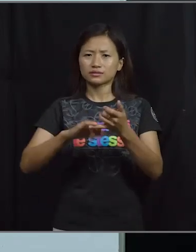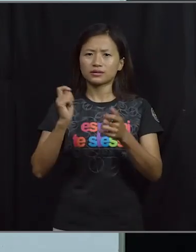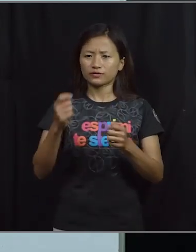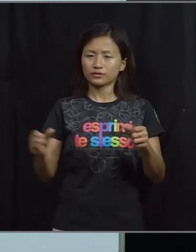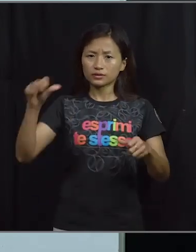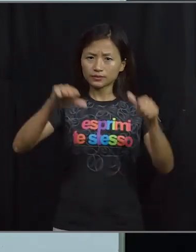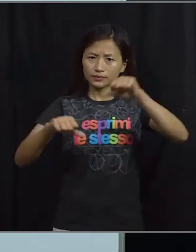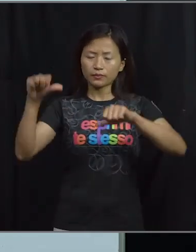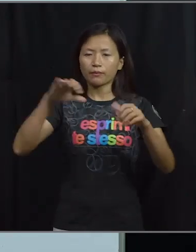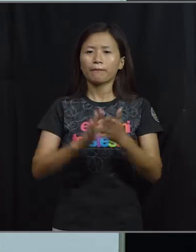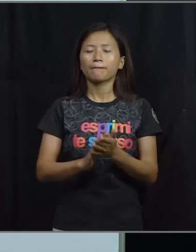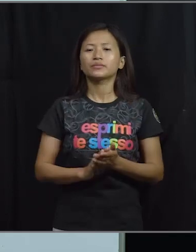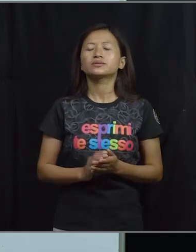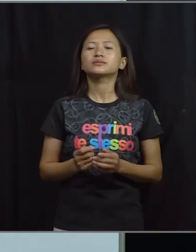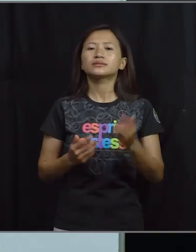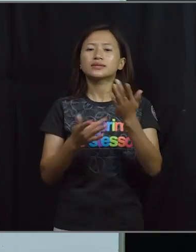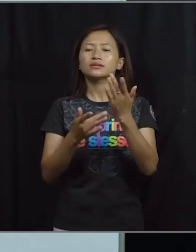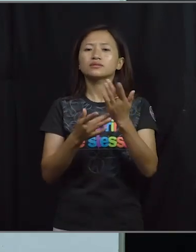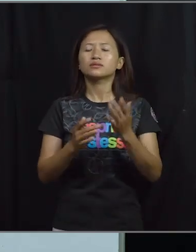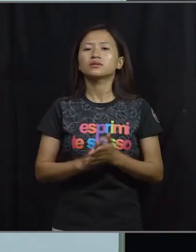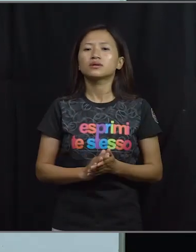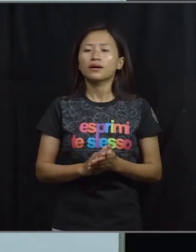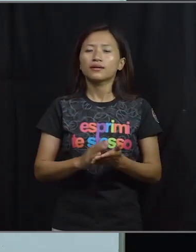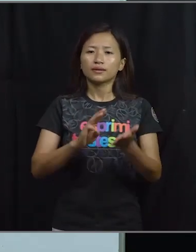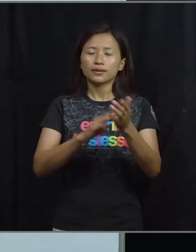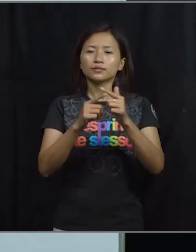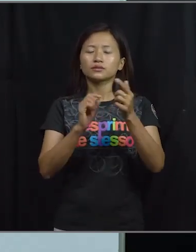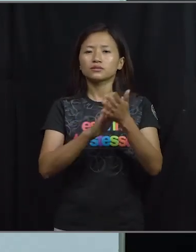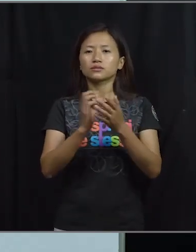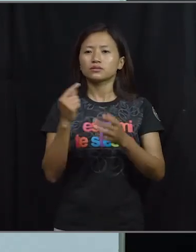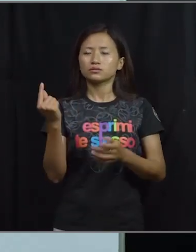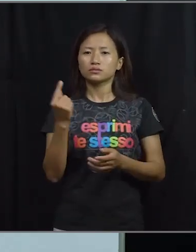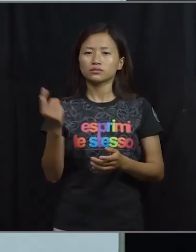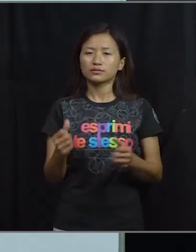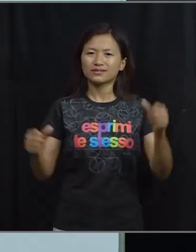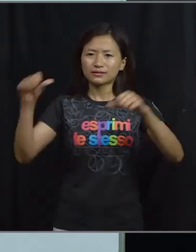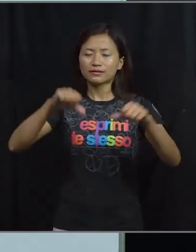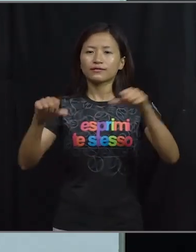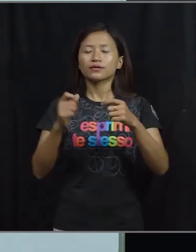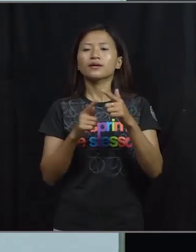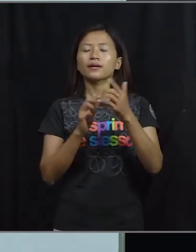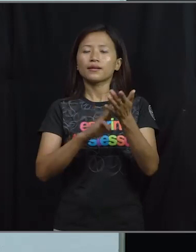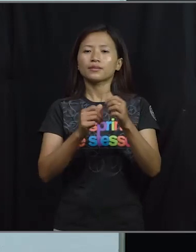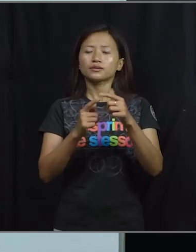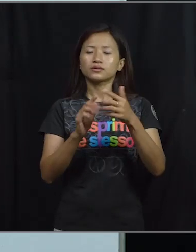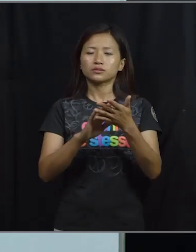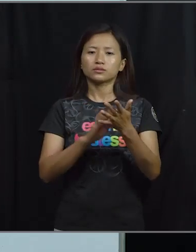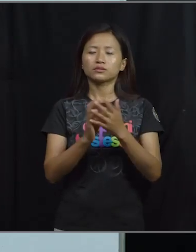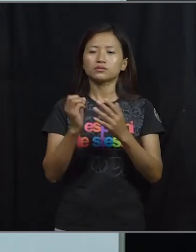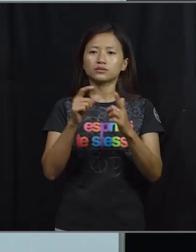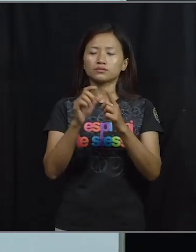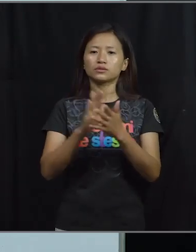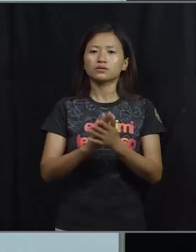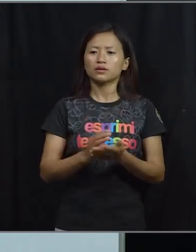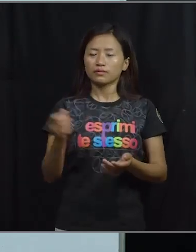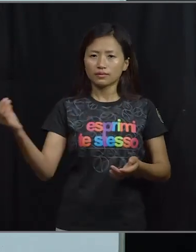focuses more on producing technology and scientific methods and uses scientific methods to come up with new technologies and